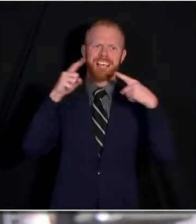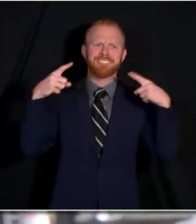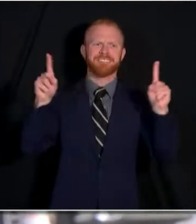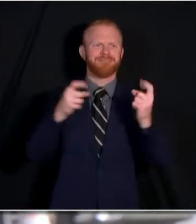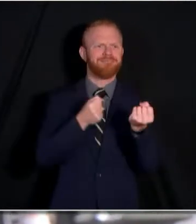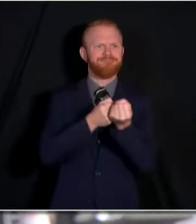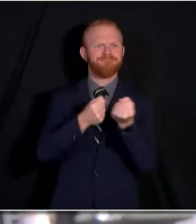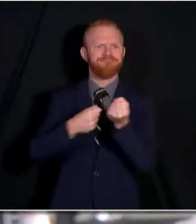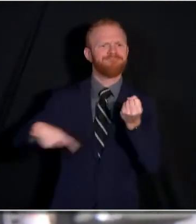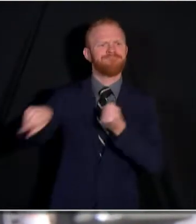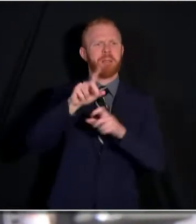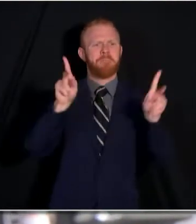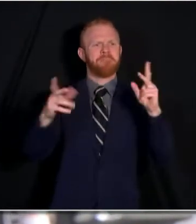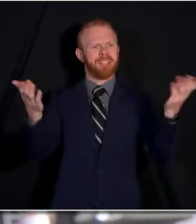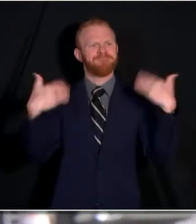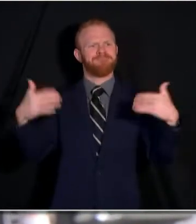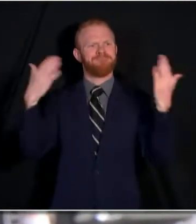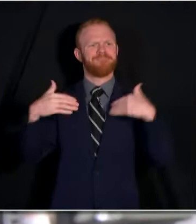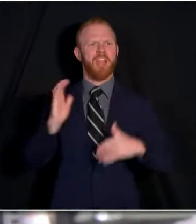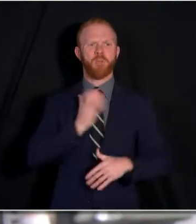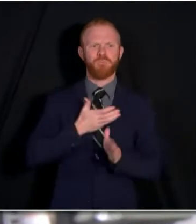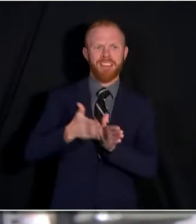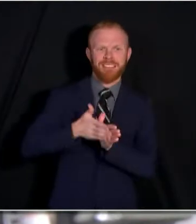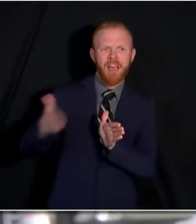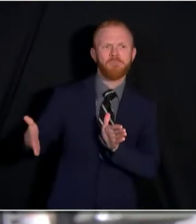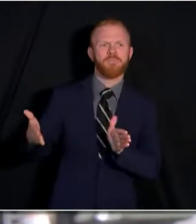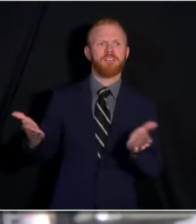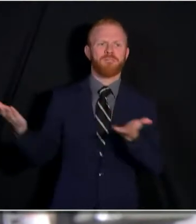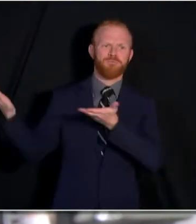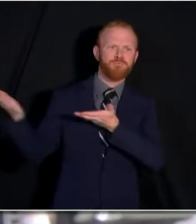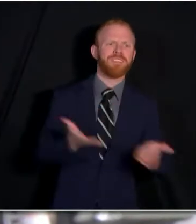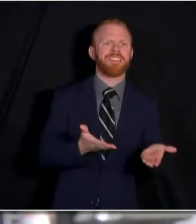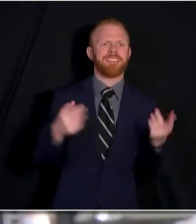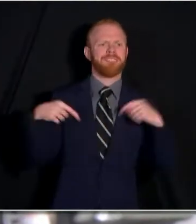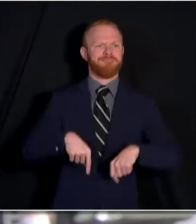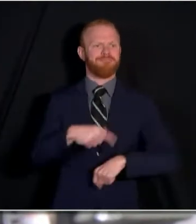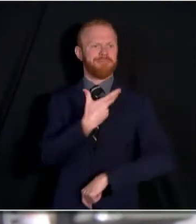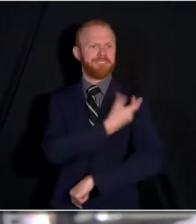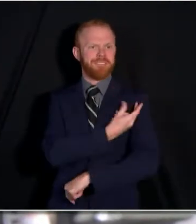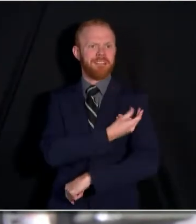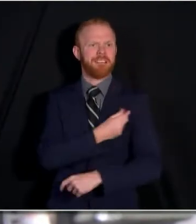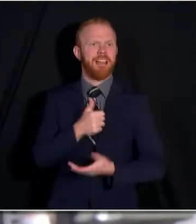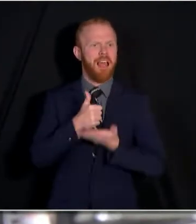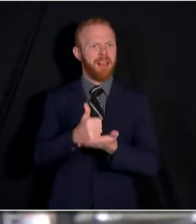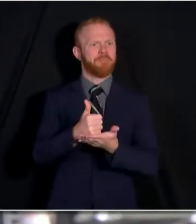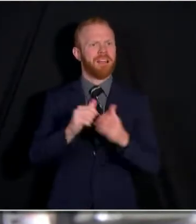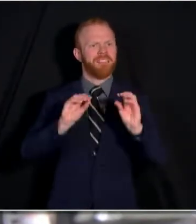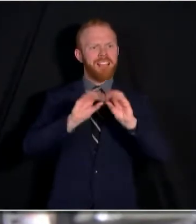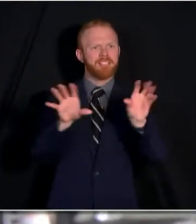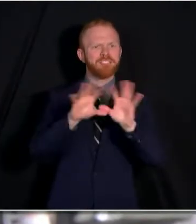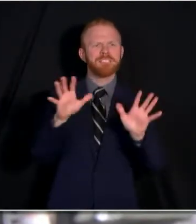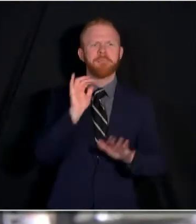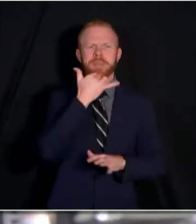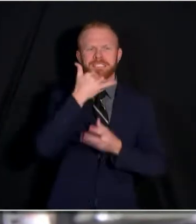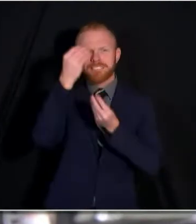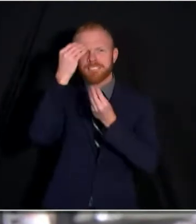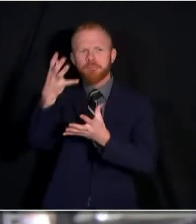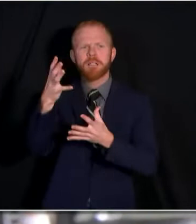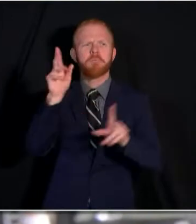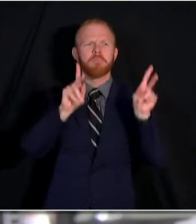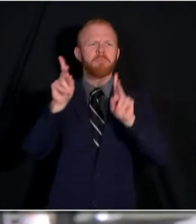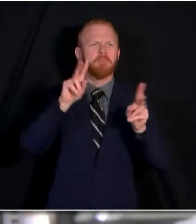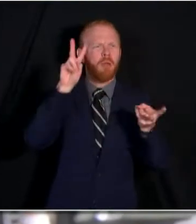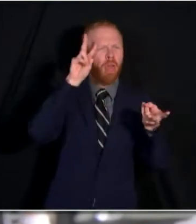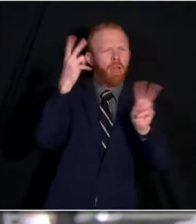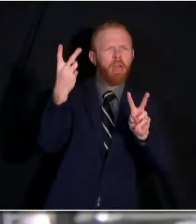our community's most vulnerable residents, and combating the misinformation that has put our loved ones at risk. Thank you for